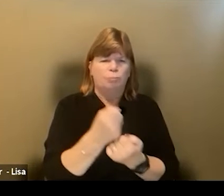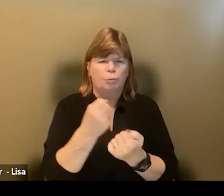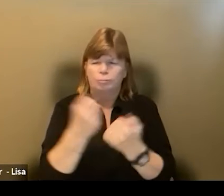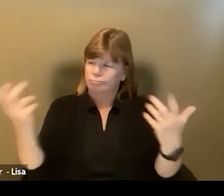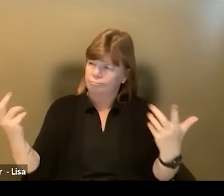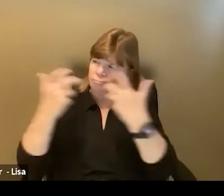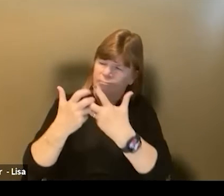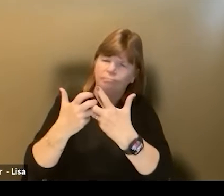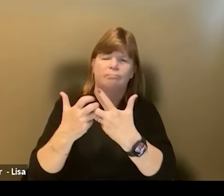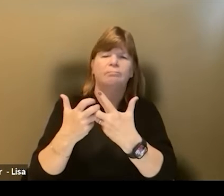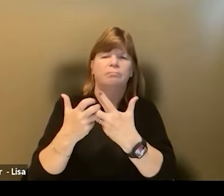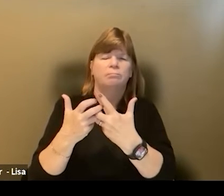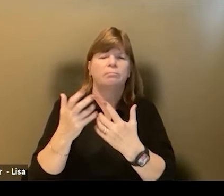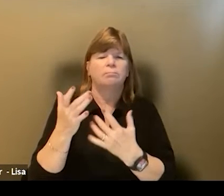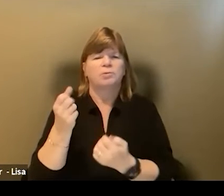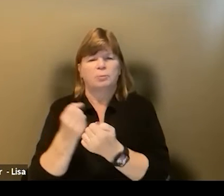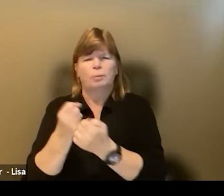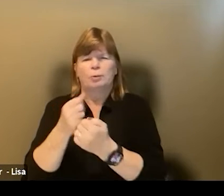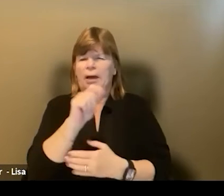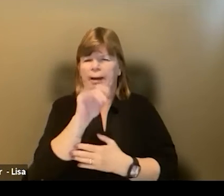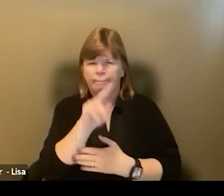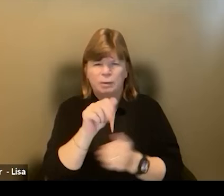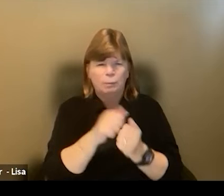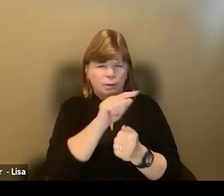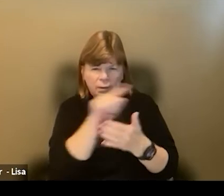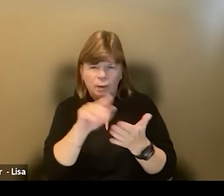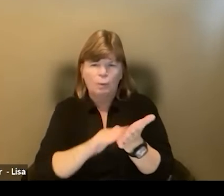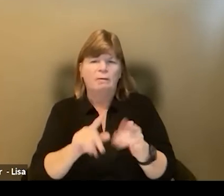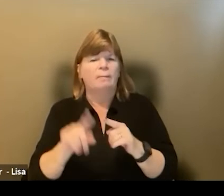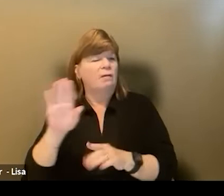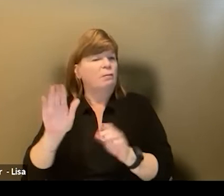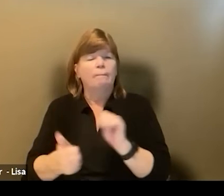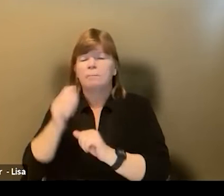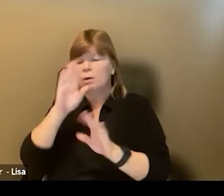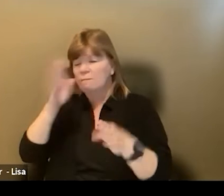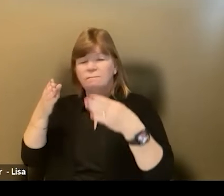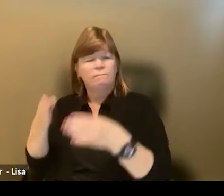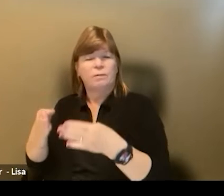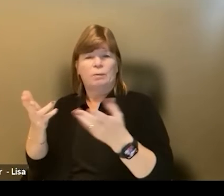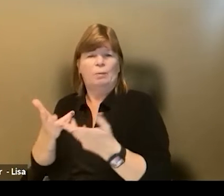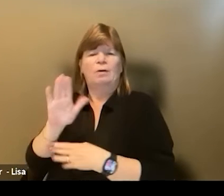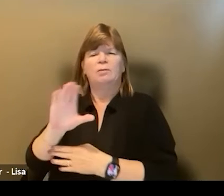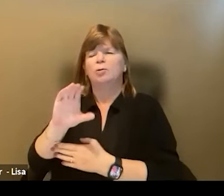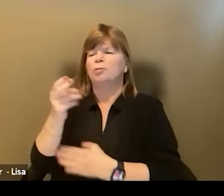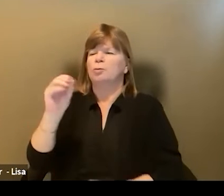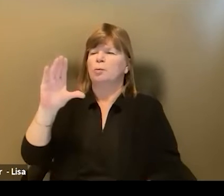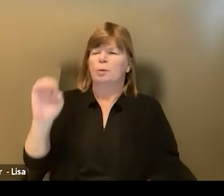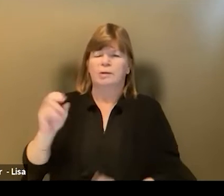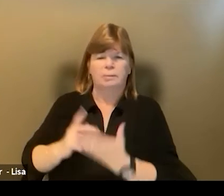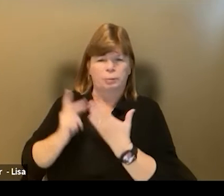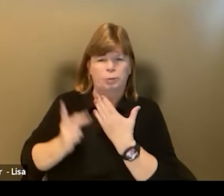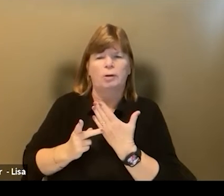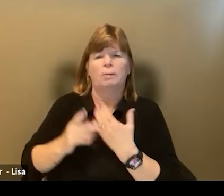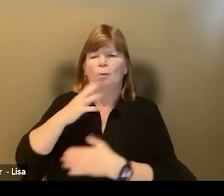in supporting the administration of these waivers, but they will be focused on the choice program, the